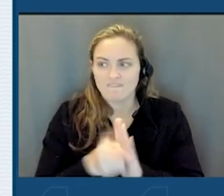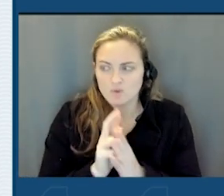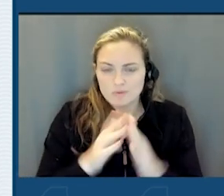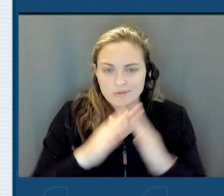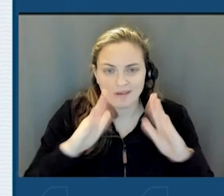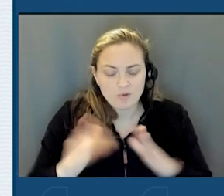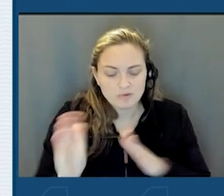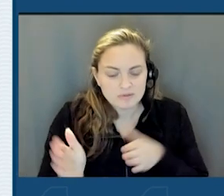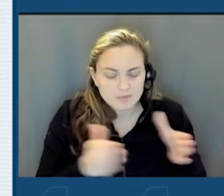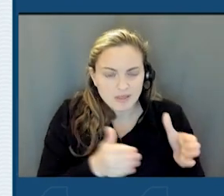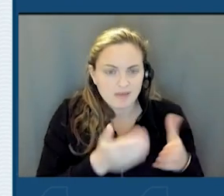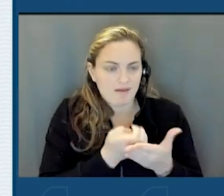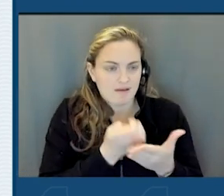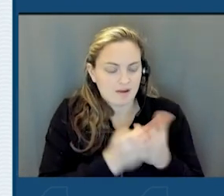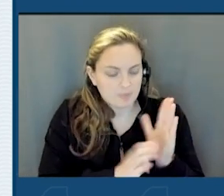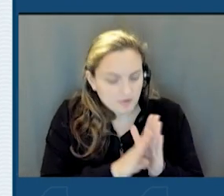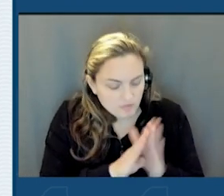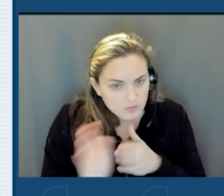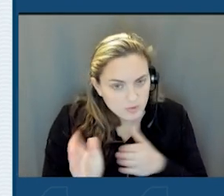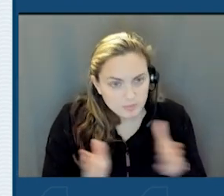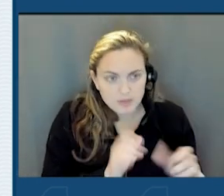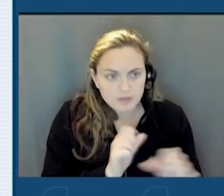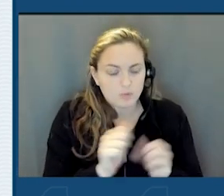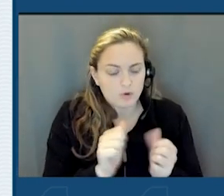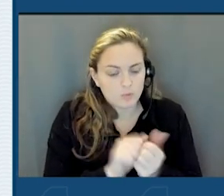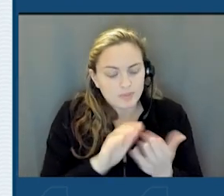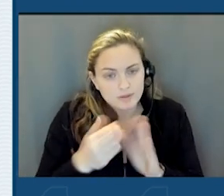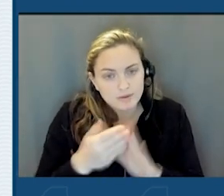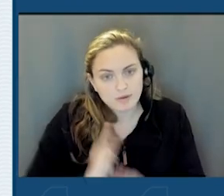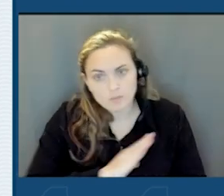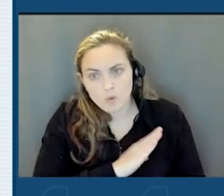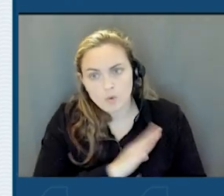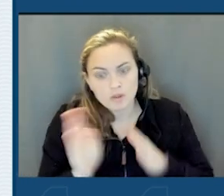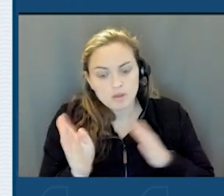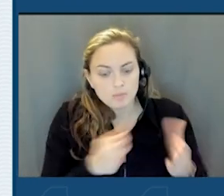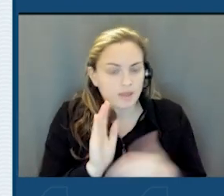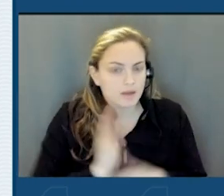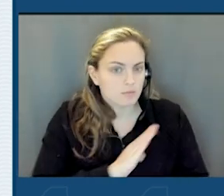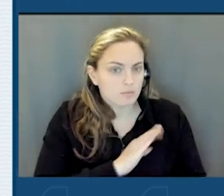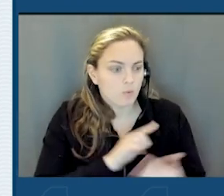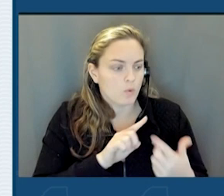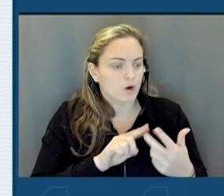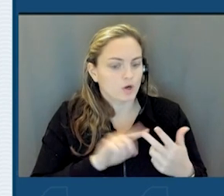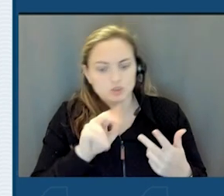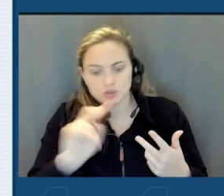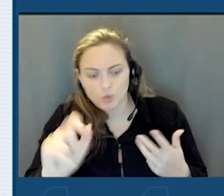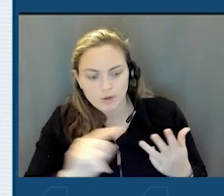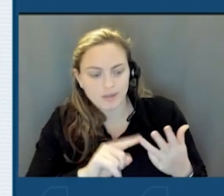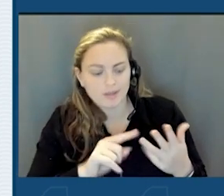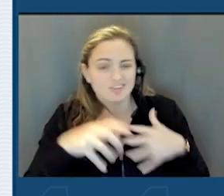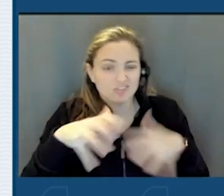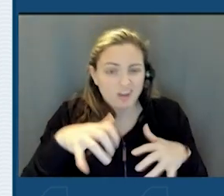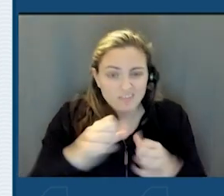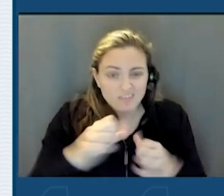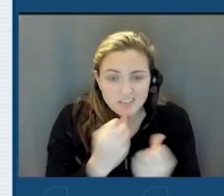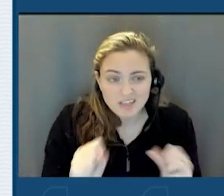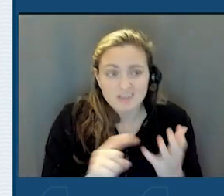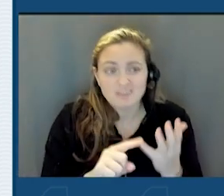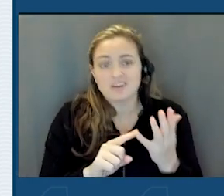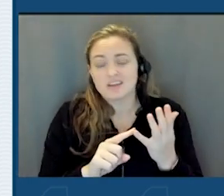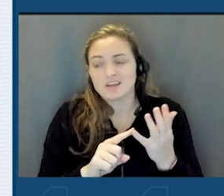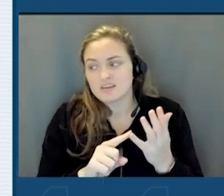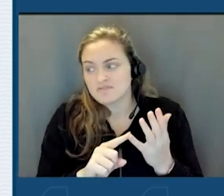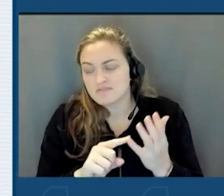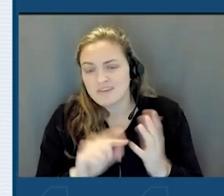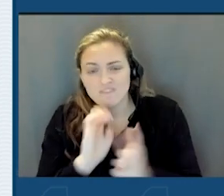and economic development plans. I worked with the town board, the planning board, the zoning board, the traffic safety board. We did seeker, we did environmental reviews.